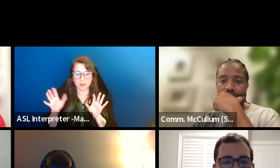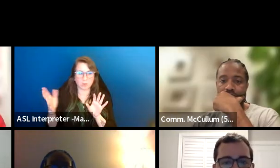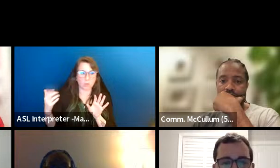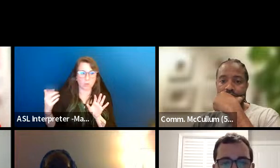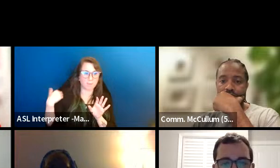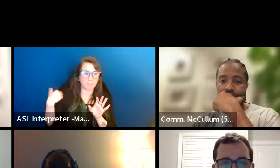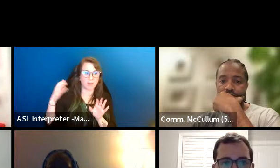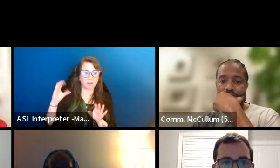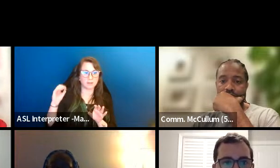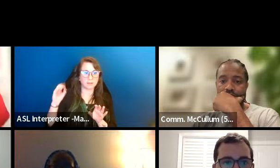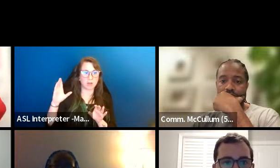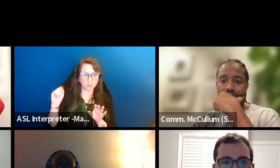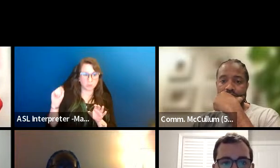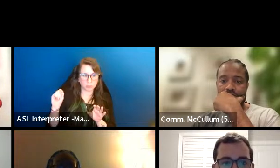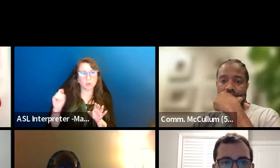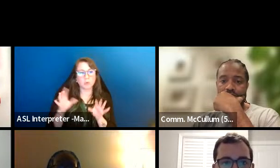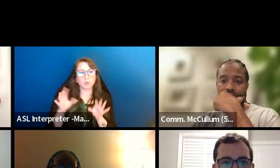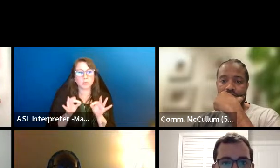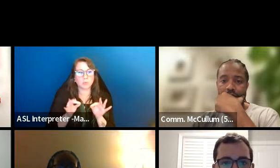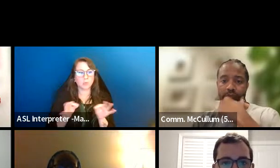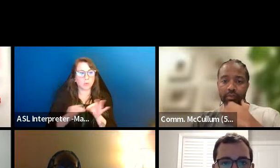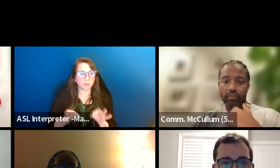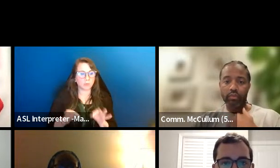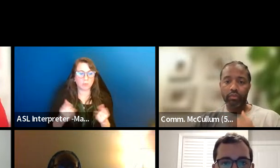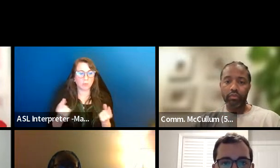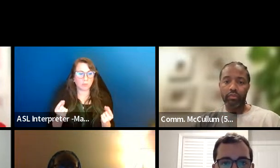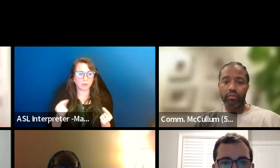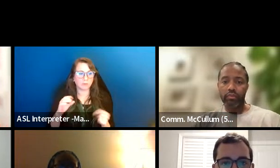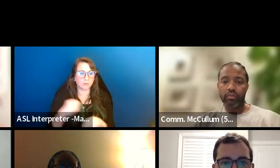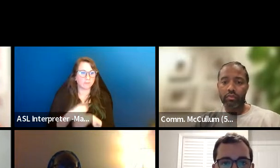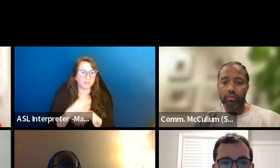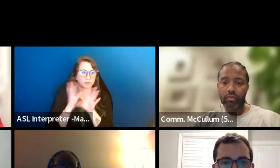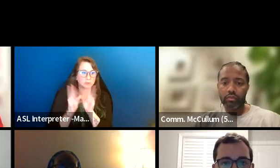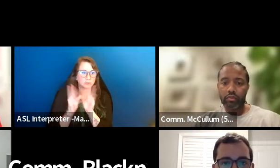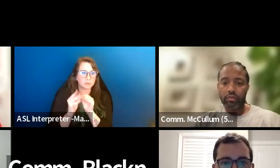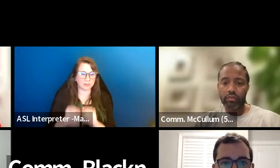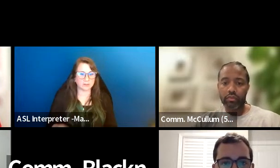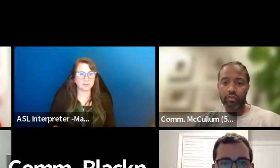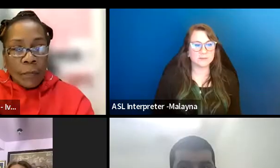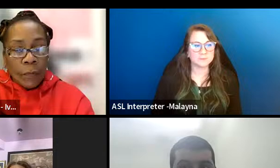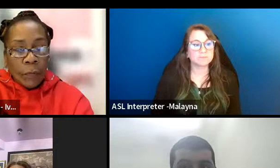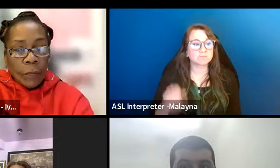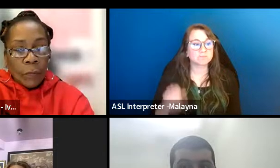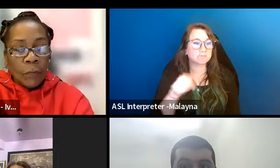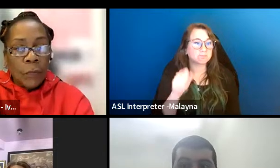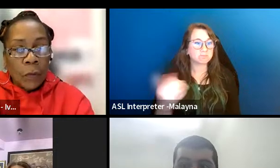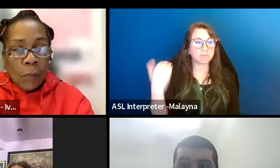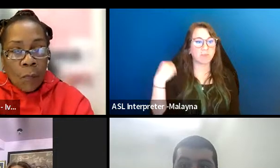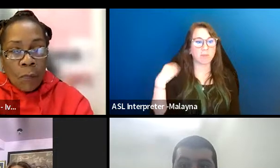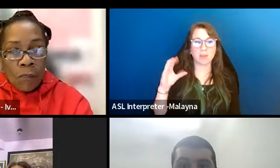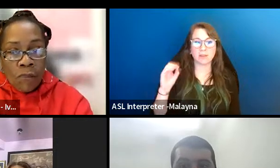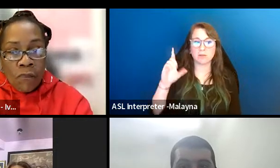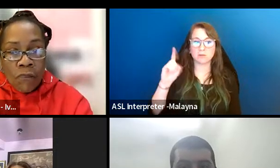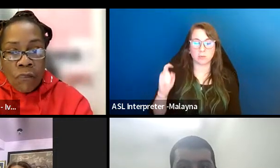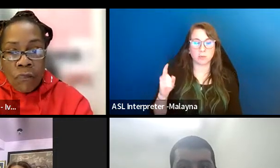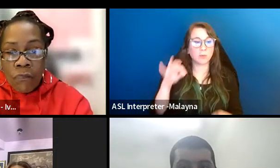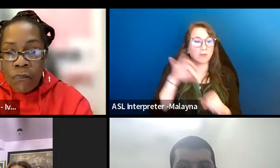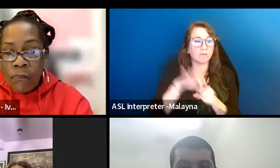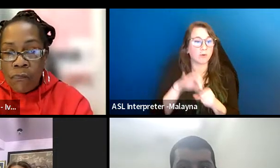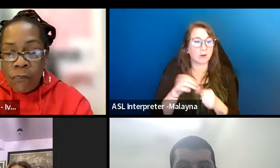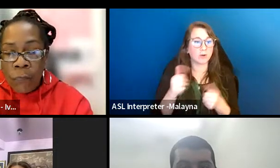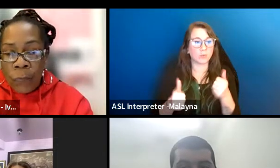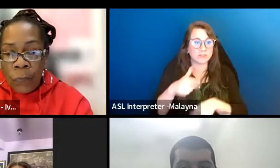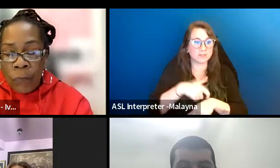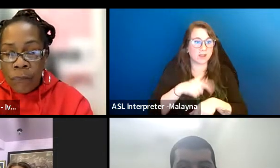in October in terms of these virtual meetings today? Yeah, in October we had voted at the time that we would proceed with